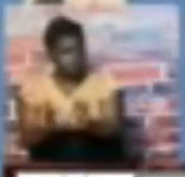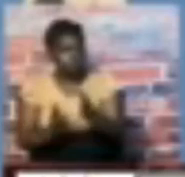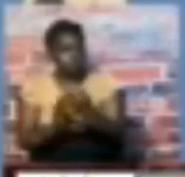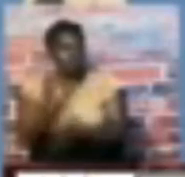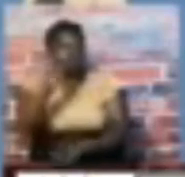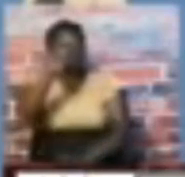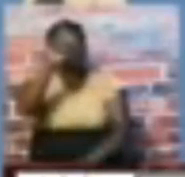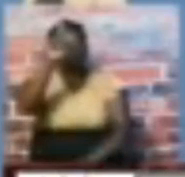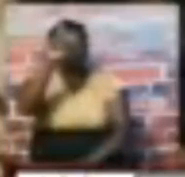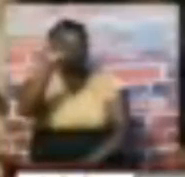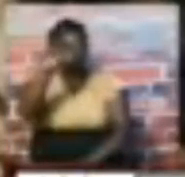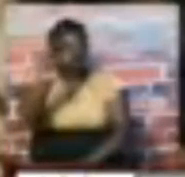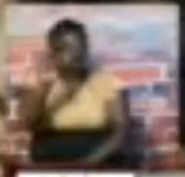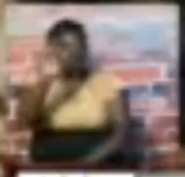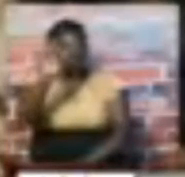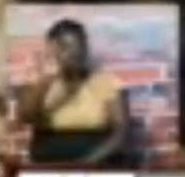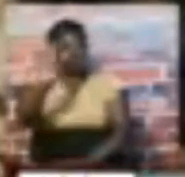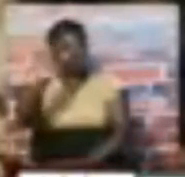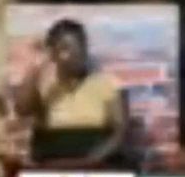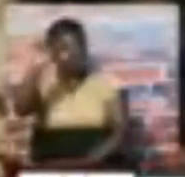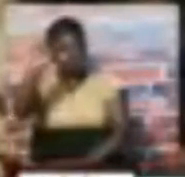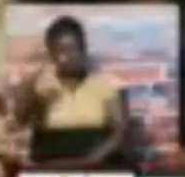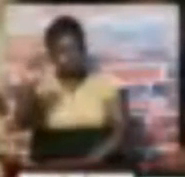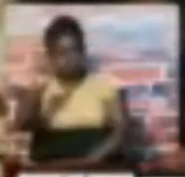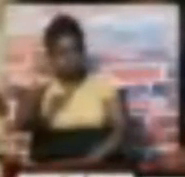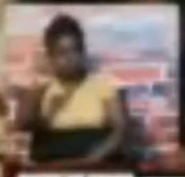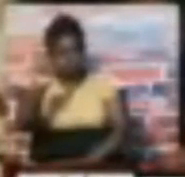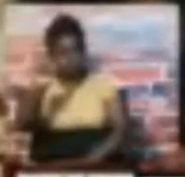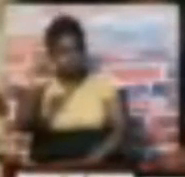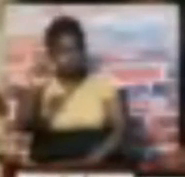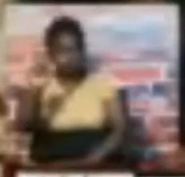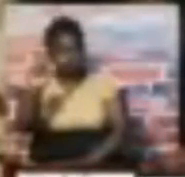National Bureau of Standards. So